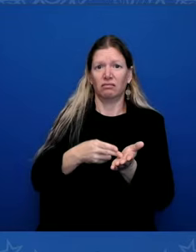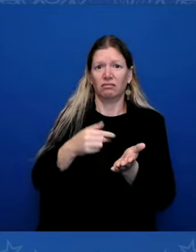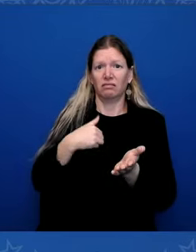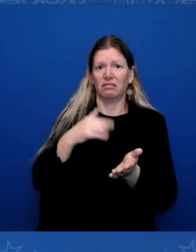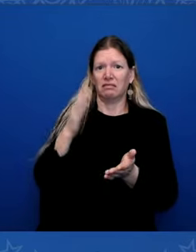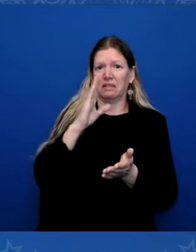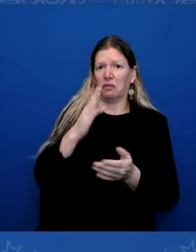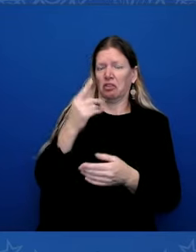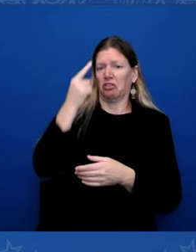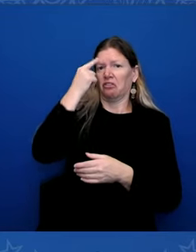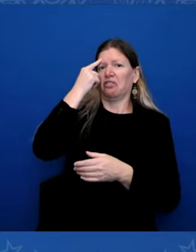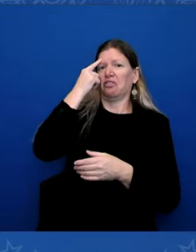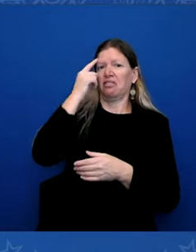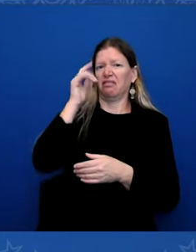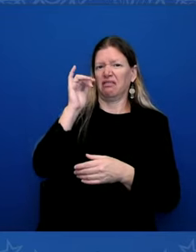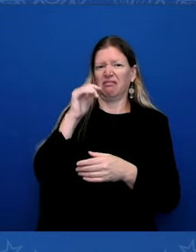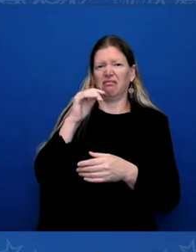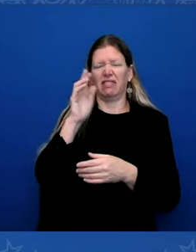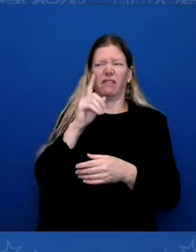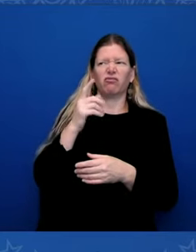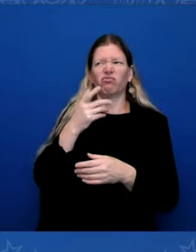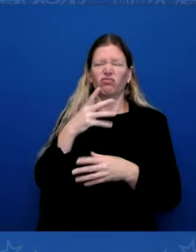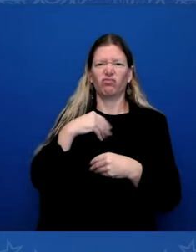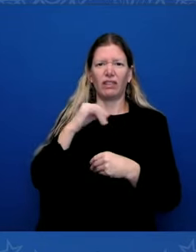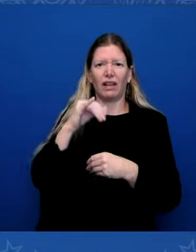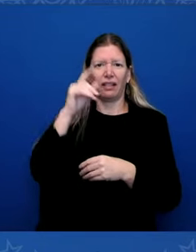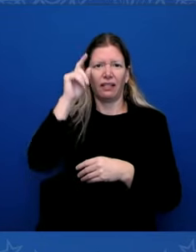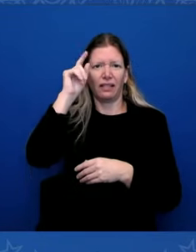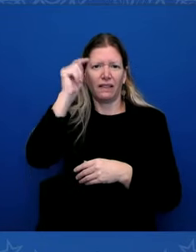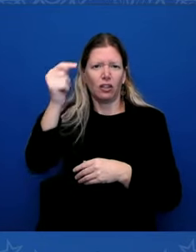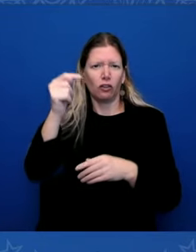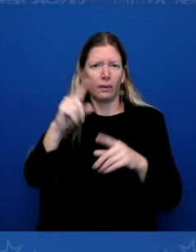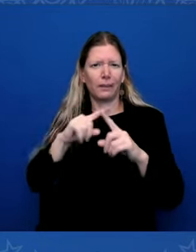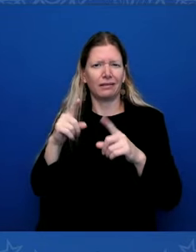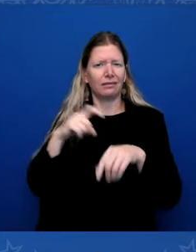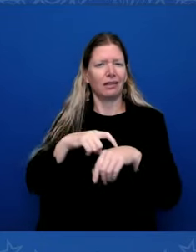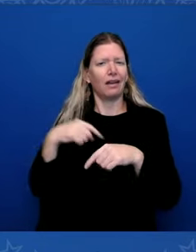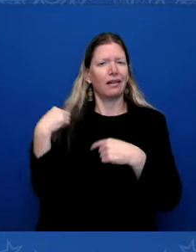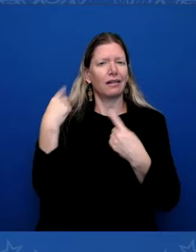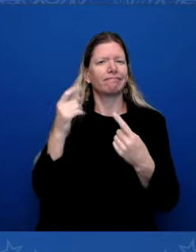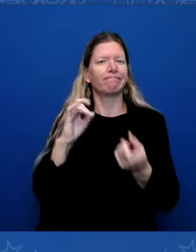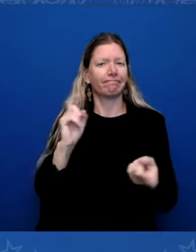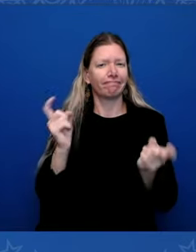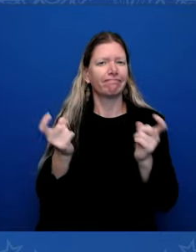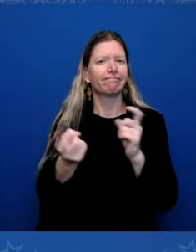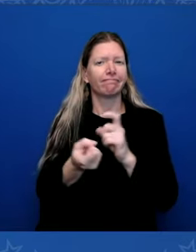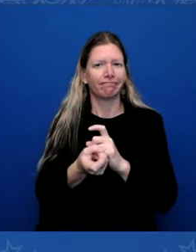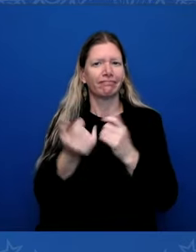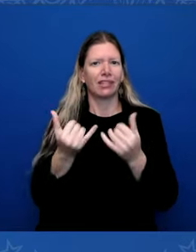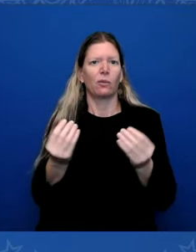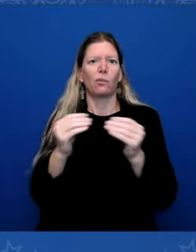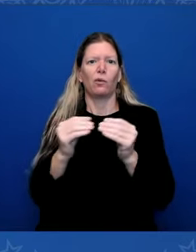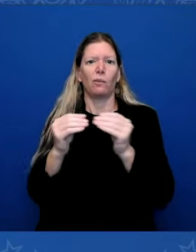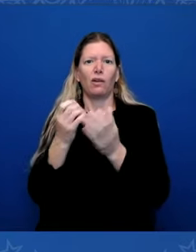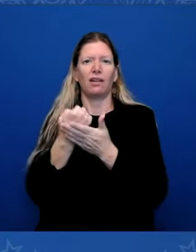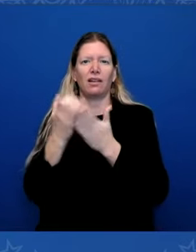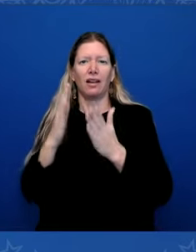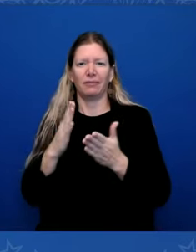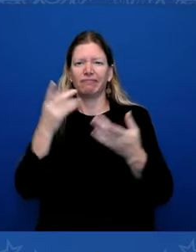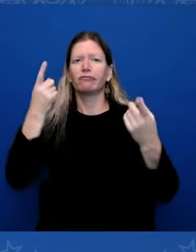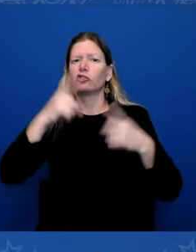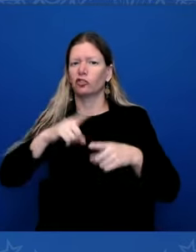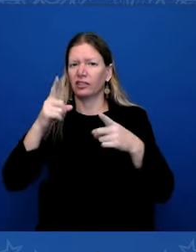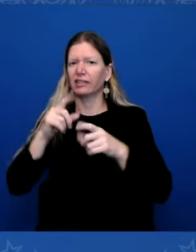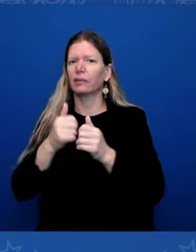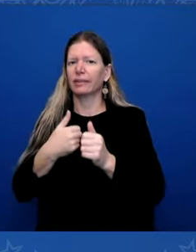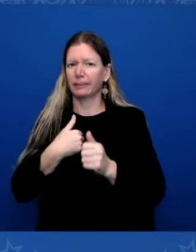economists. And that is, we should build economic growth from the middle out, and the bottom up. When that happens,